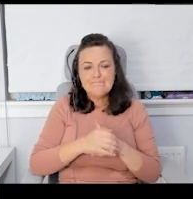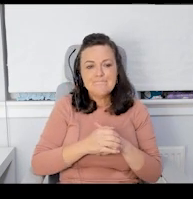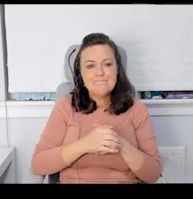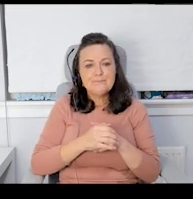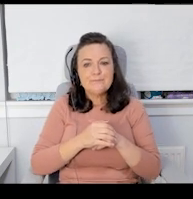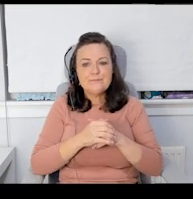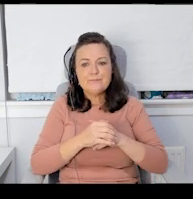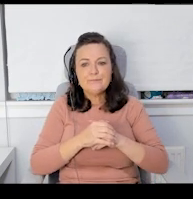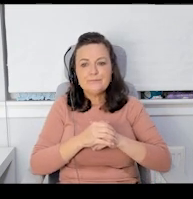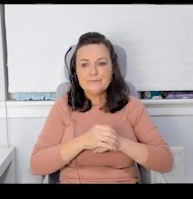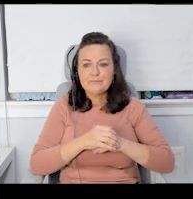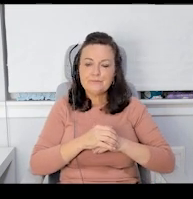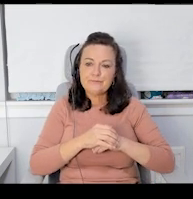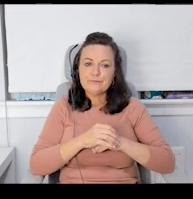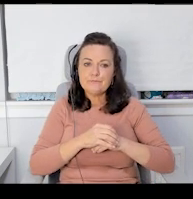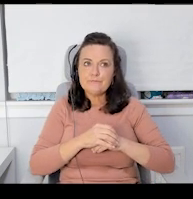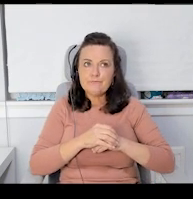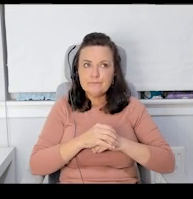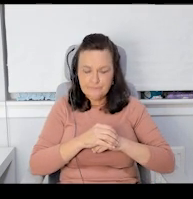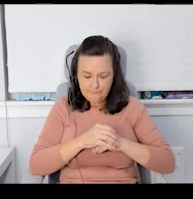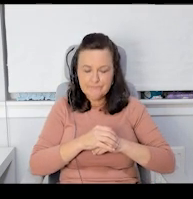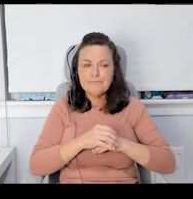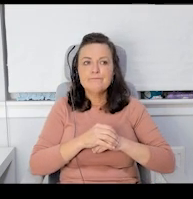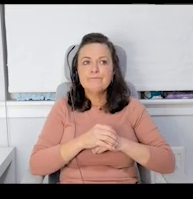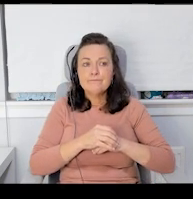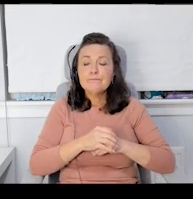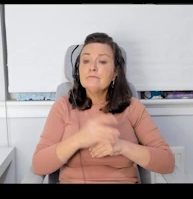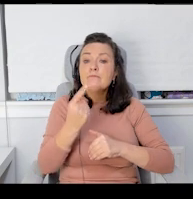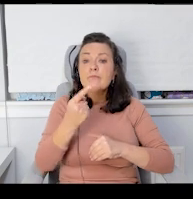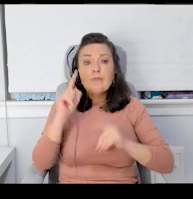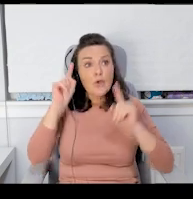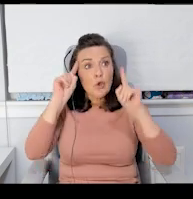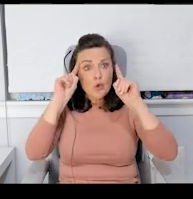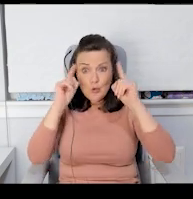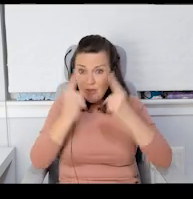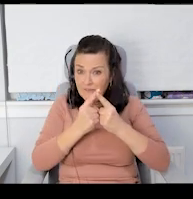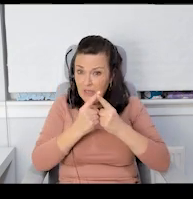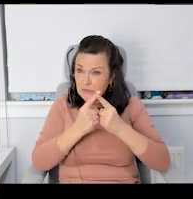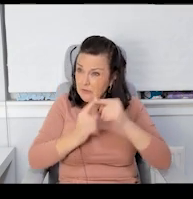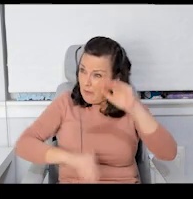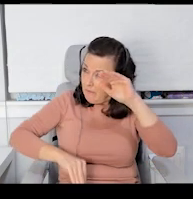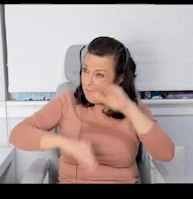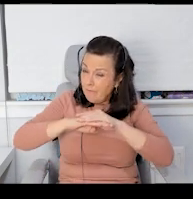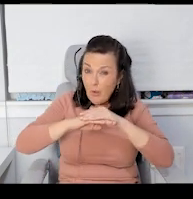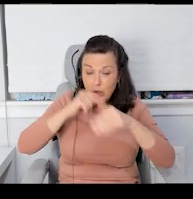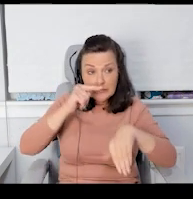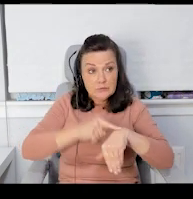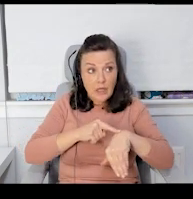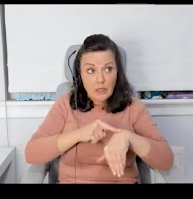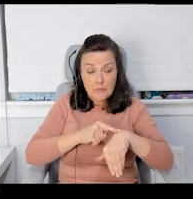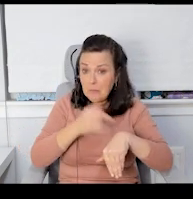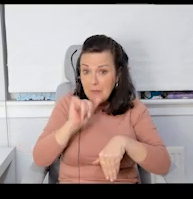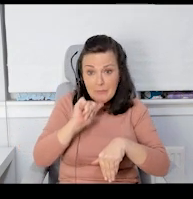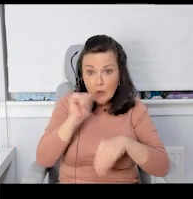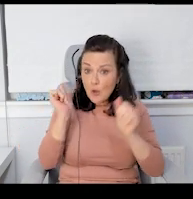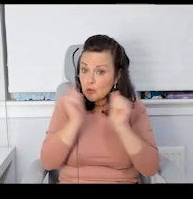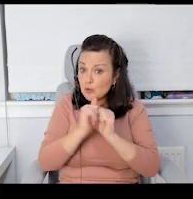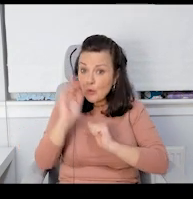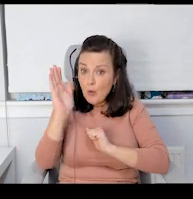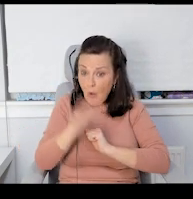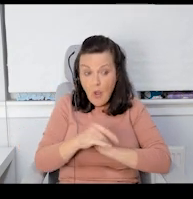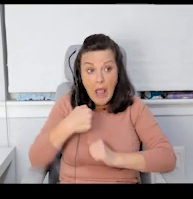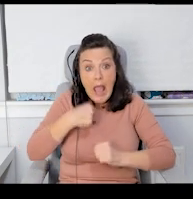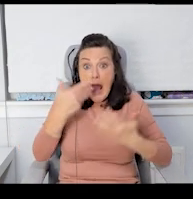it's so different because a traditional uni, of course, isn't for everyone. I actually had unconditional offers for universities in Glasgow,